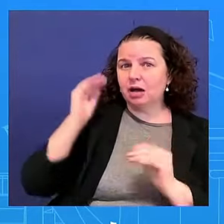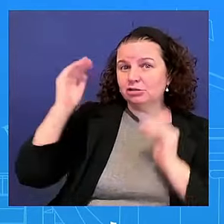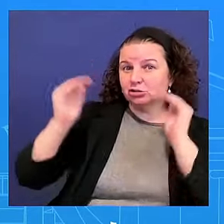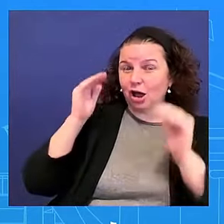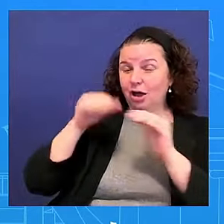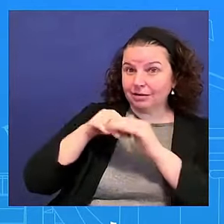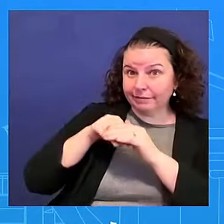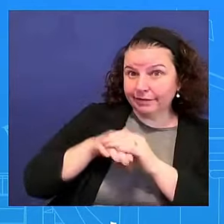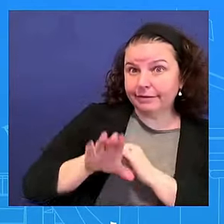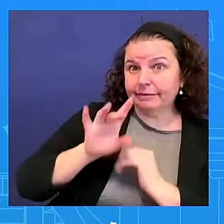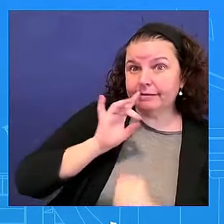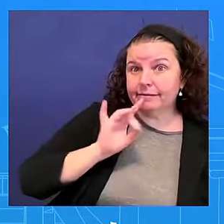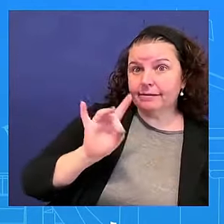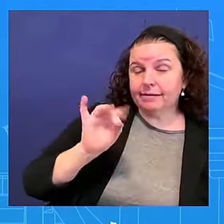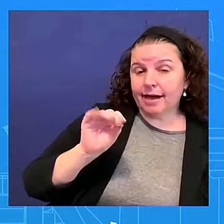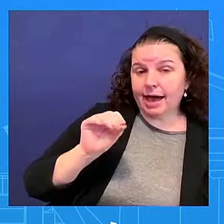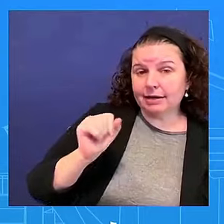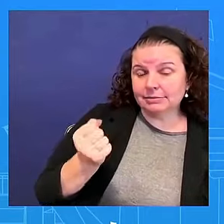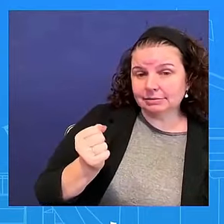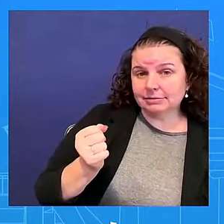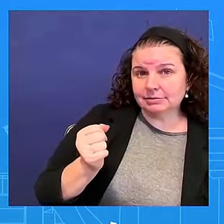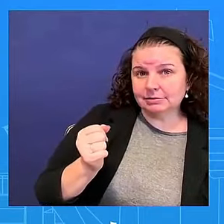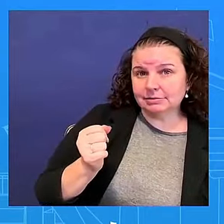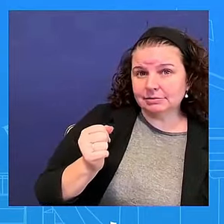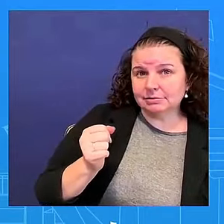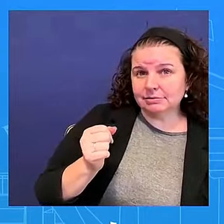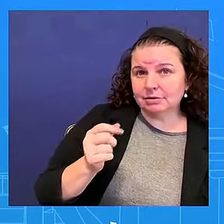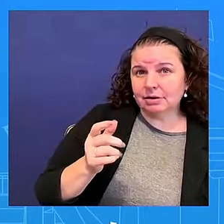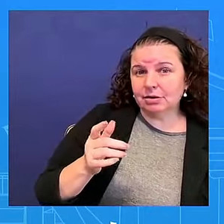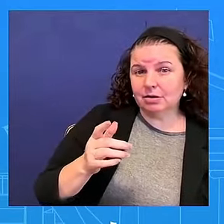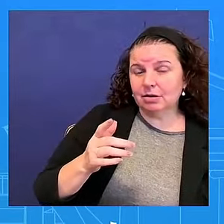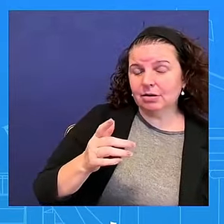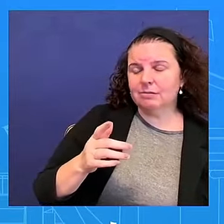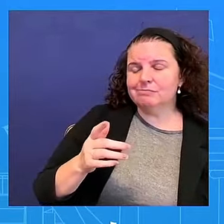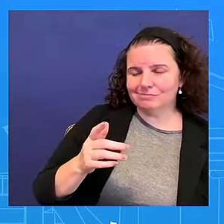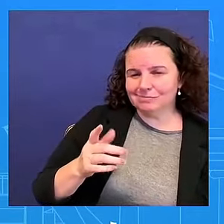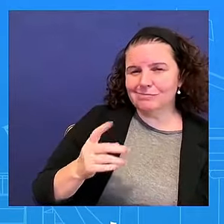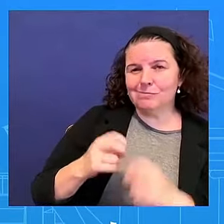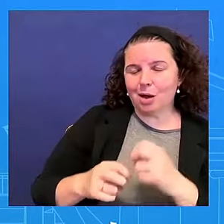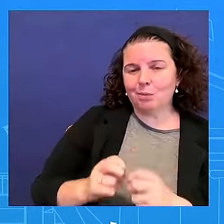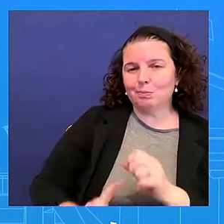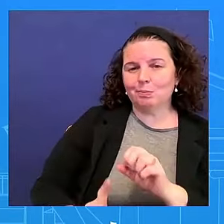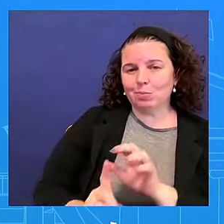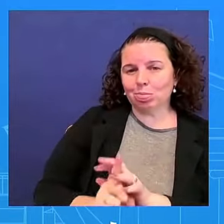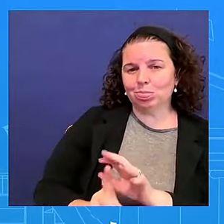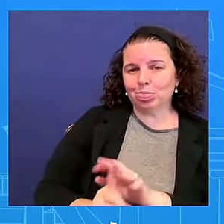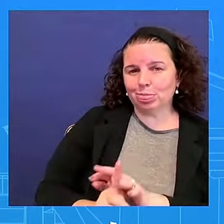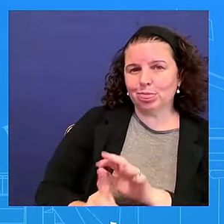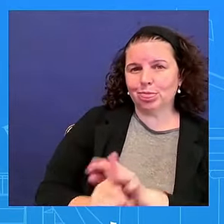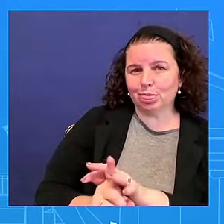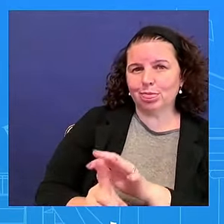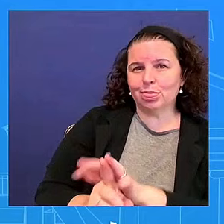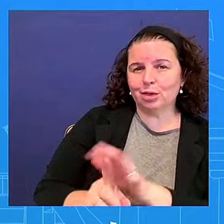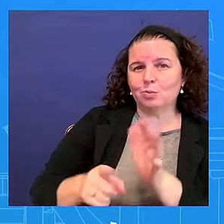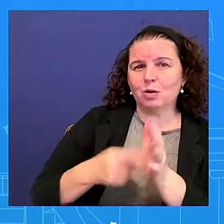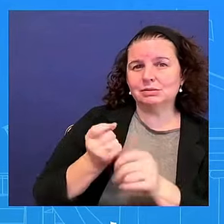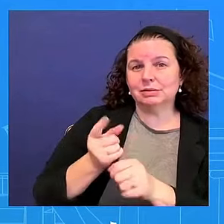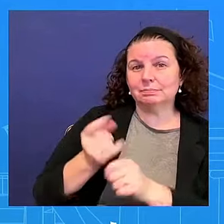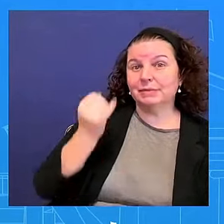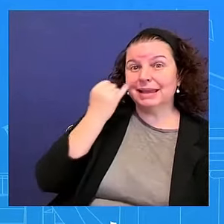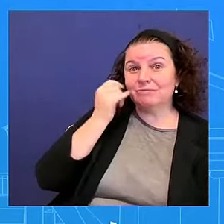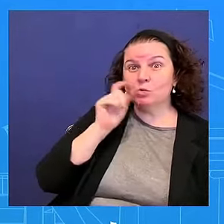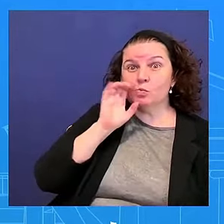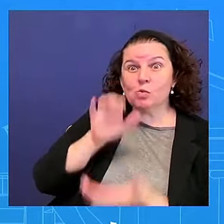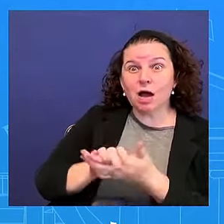just once a year when he's getting his physical. I think if my wife saw me on TV misspeaking or saying the wrong thing